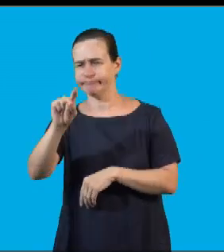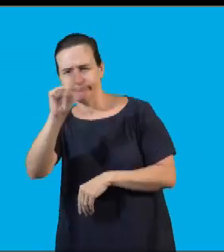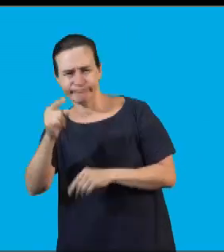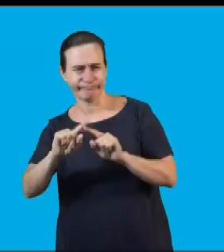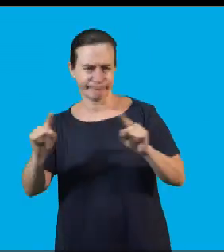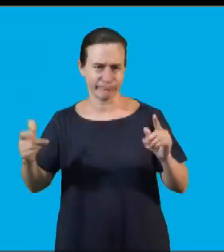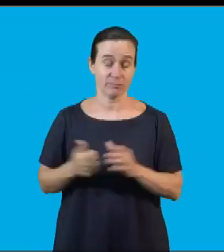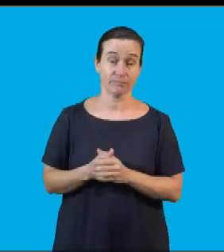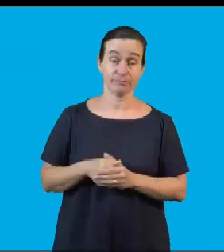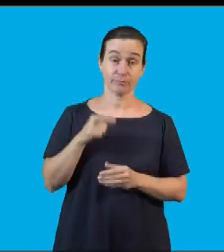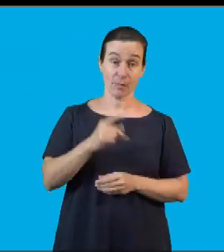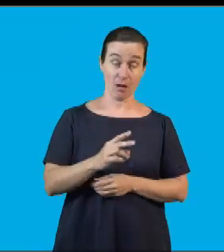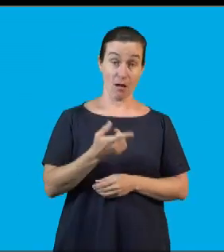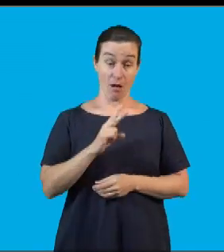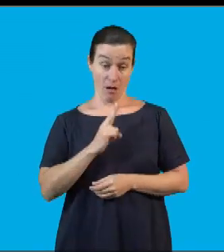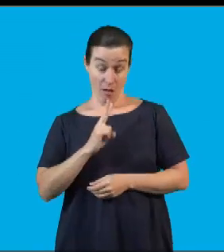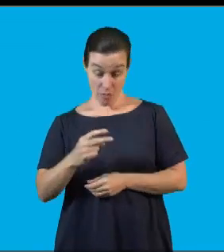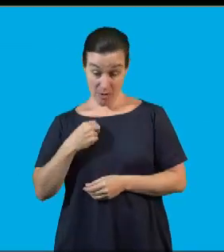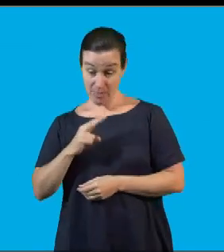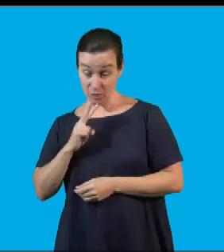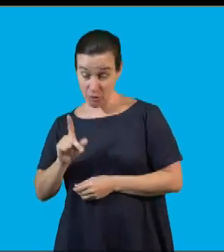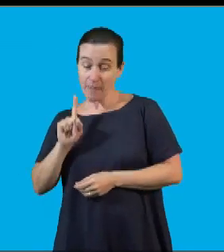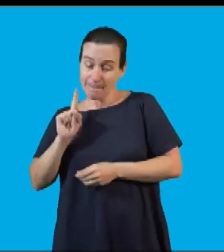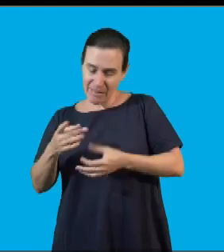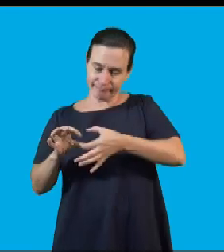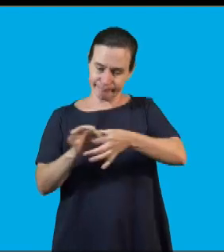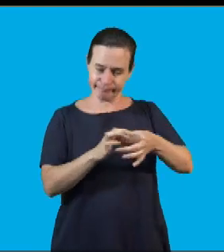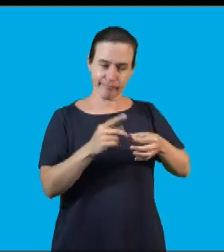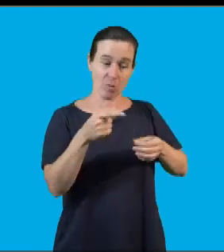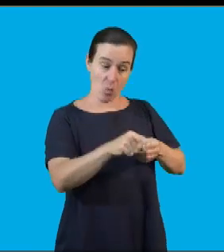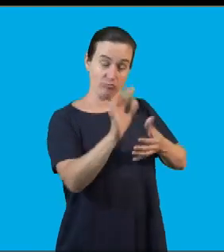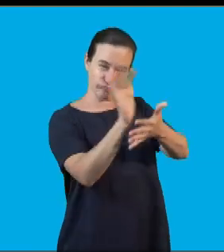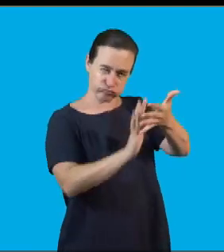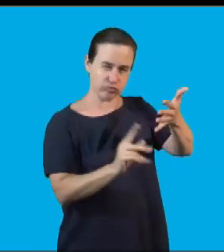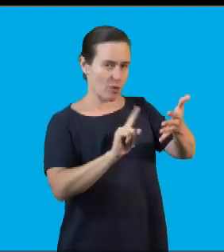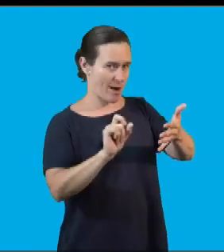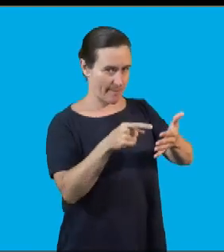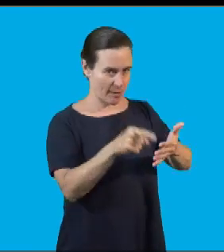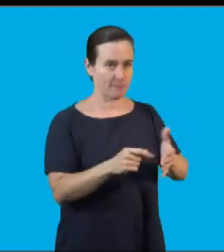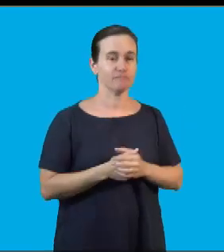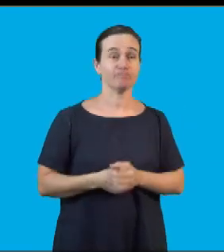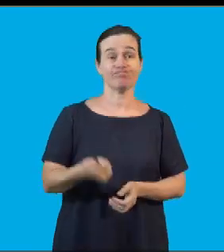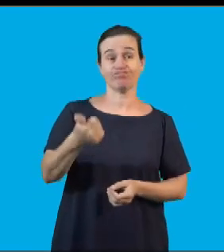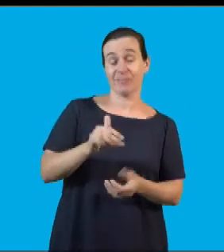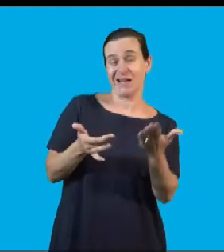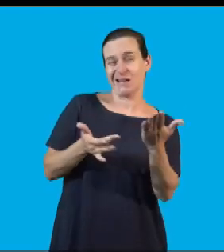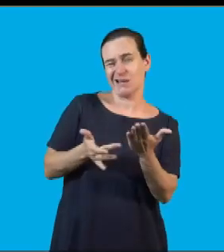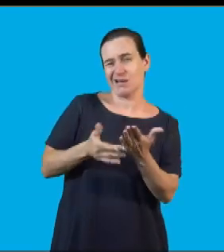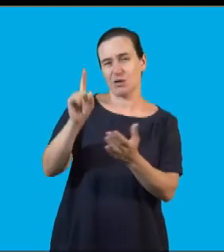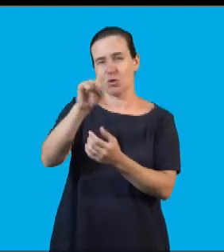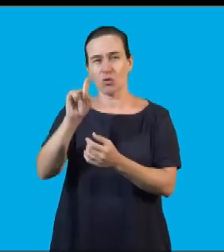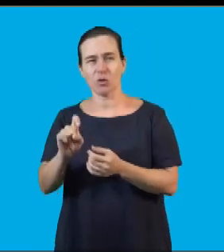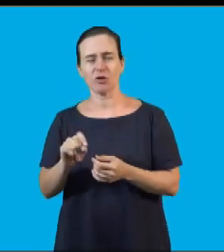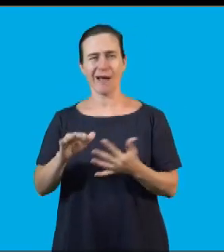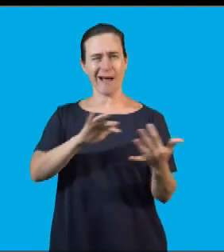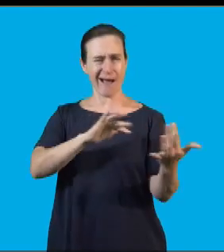Answers should always match the context of the passage. Technical questions focus on how the